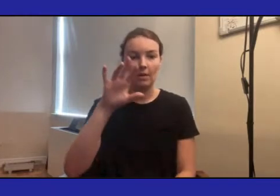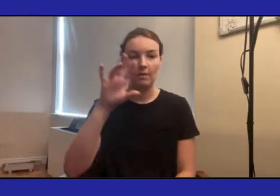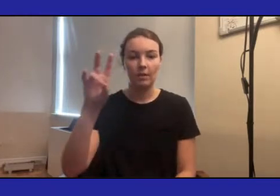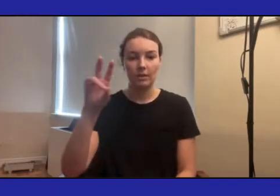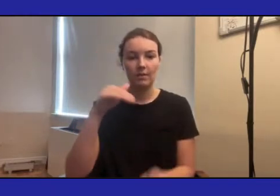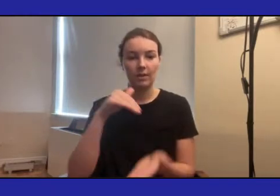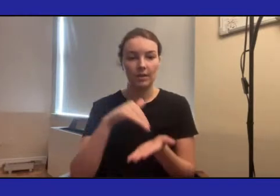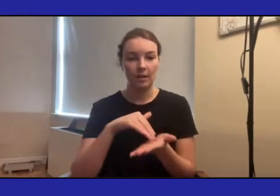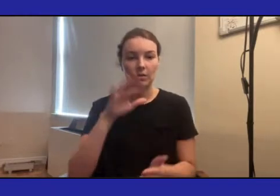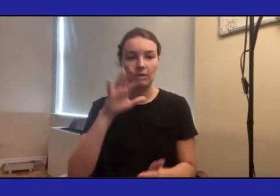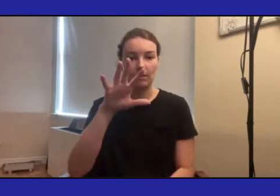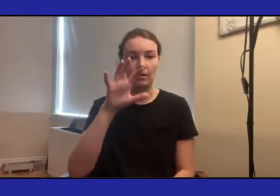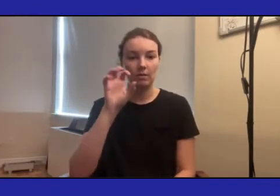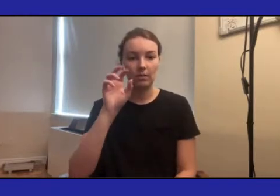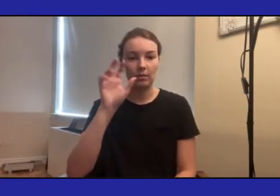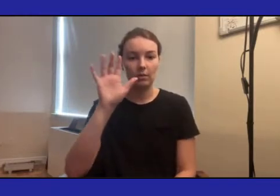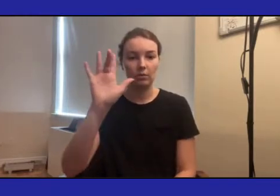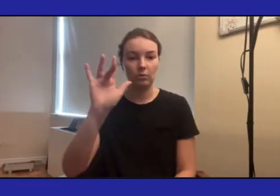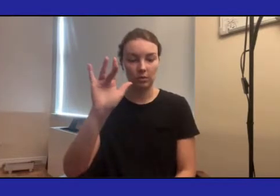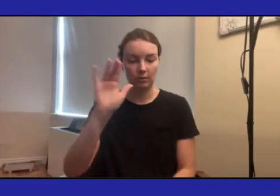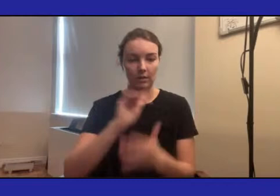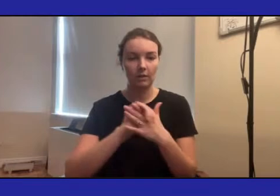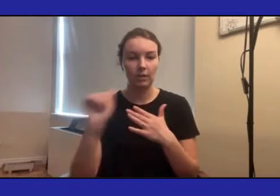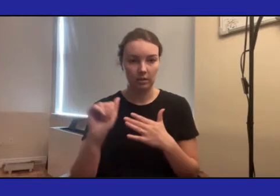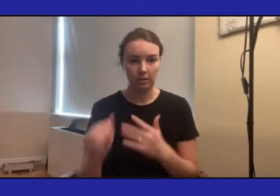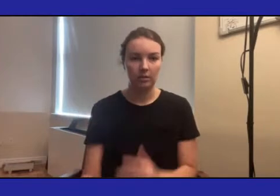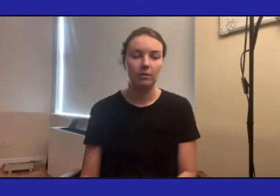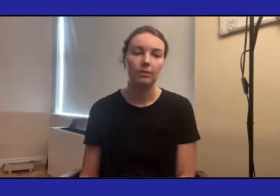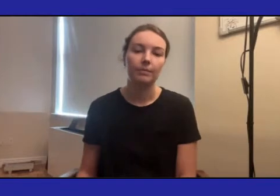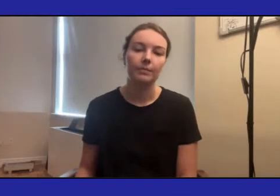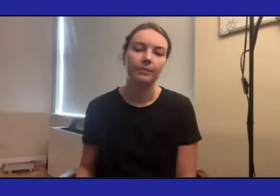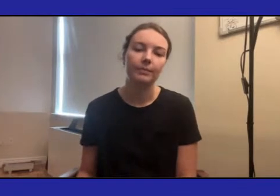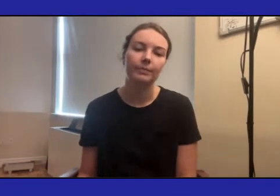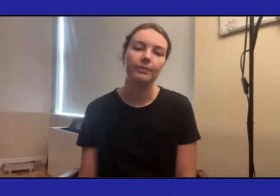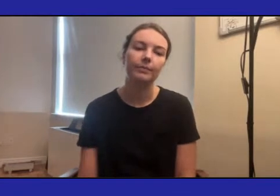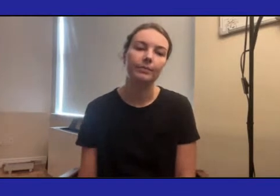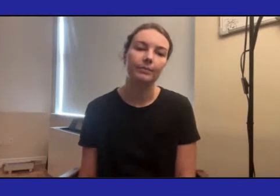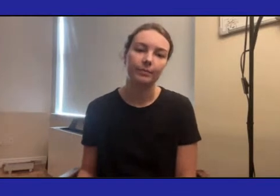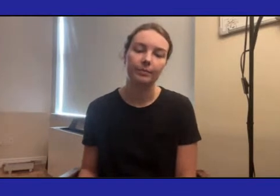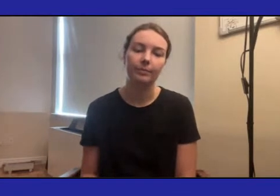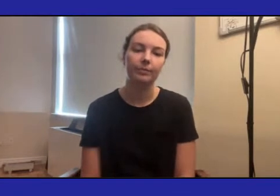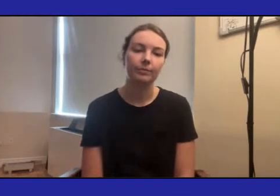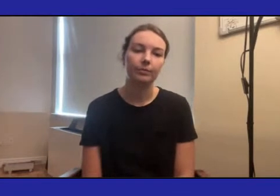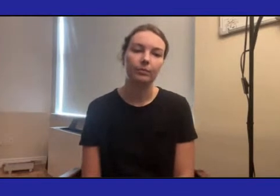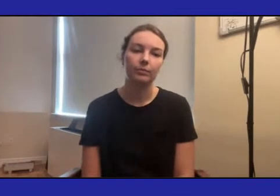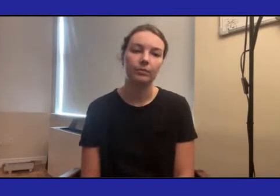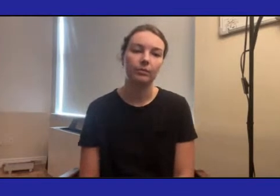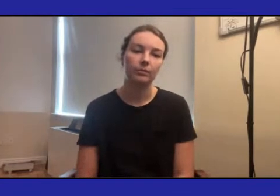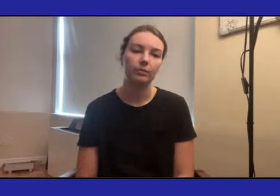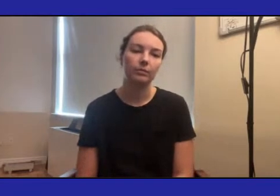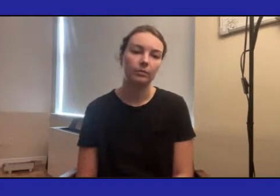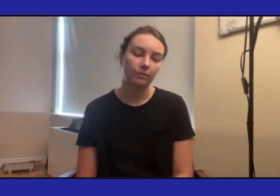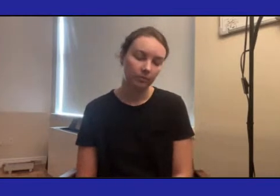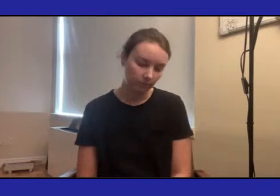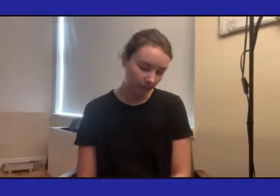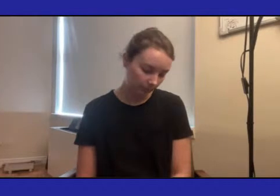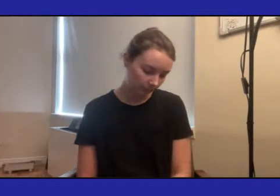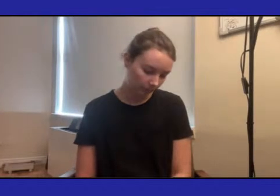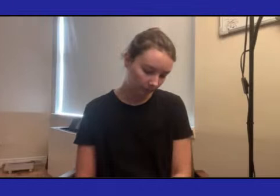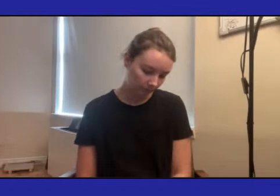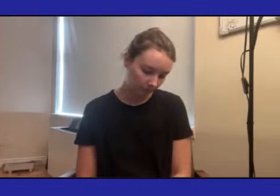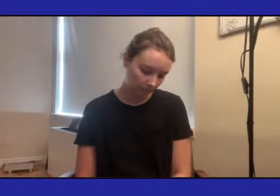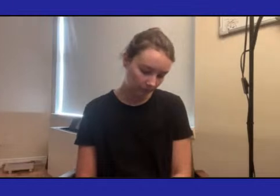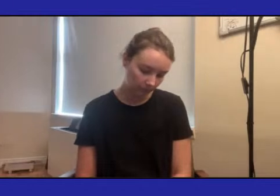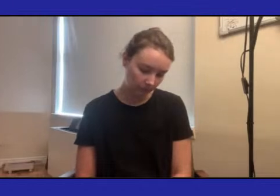$14,057,525. And with that, I'll hand over the presentation to Aniqua Brown, who's our Senior Director for OSD and is responsible for Bellevue. Good